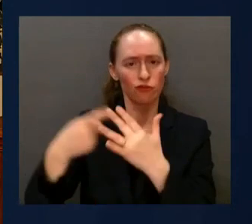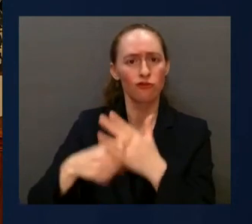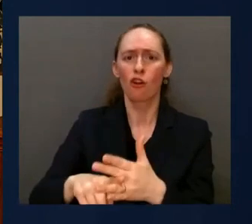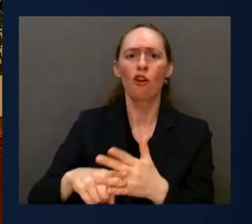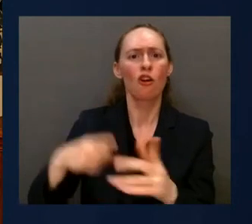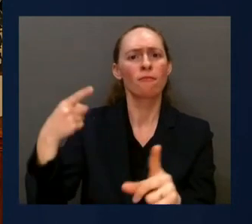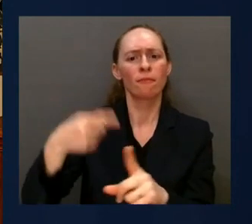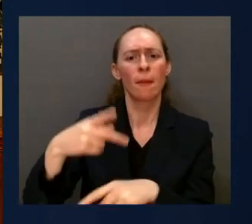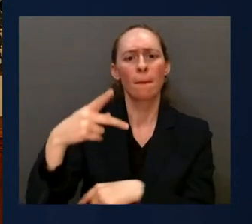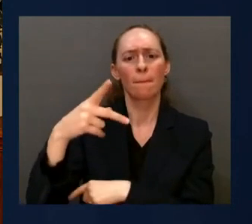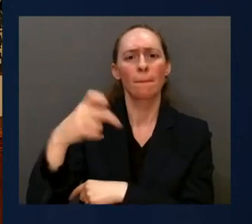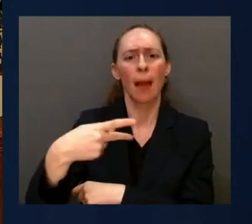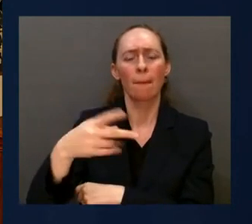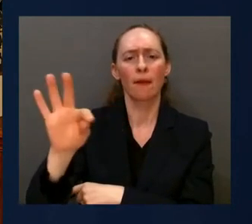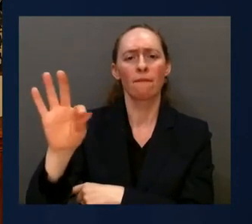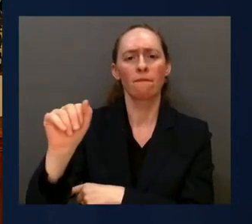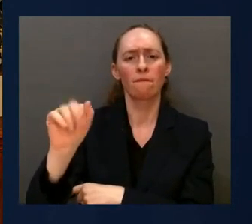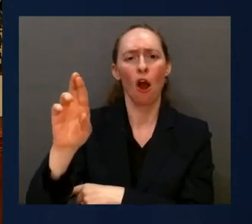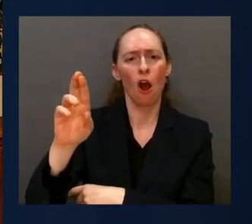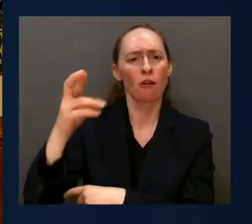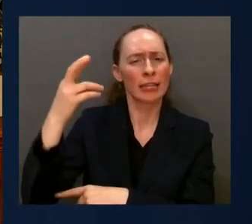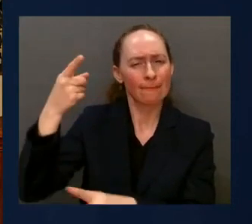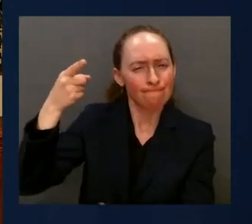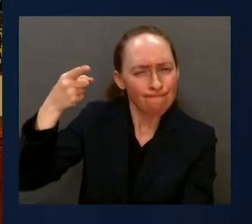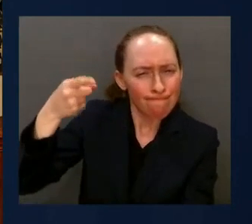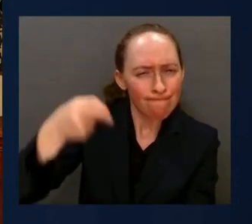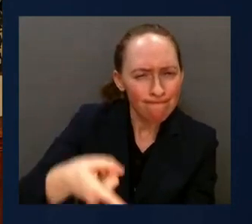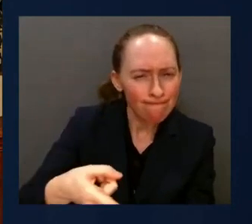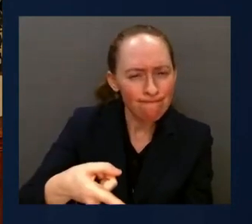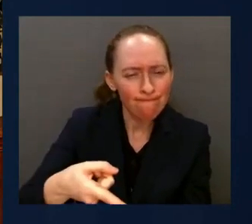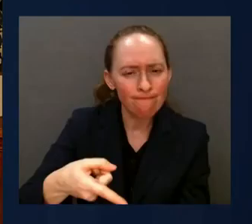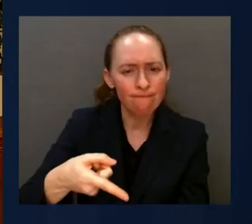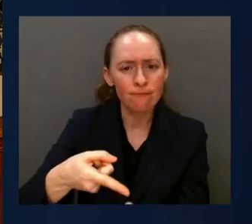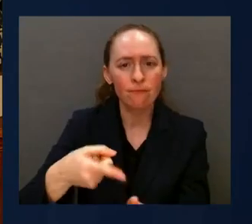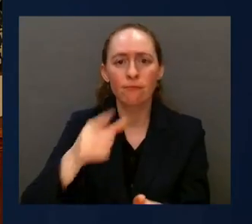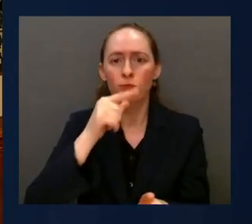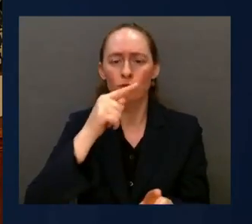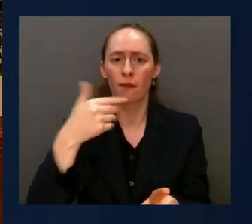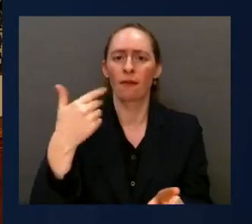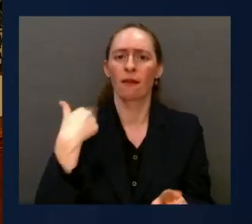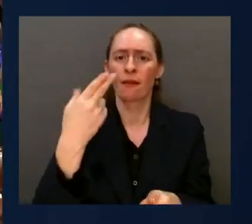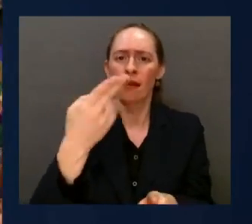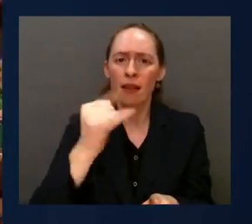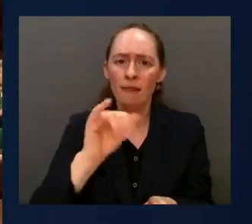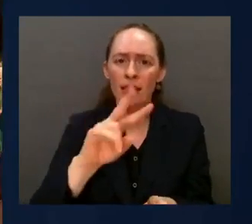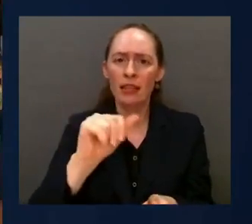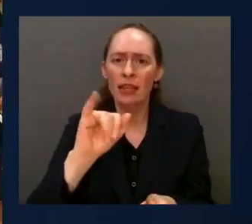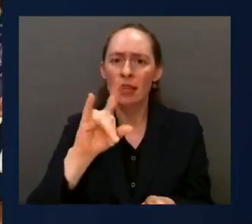huge success. He thought big. He thought large. He moved.